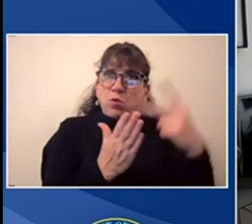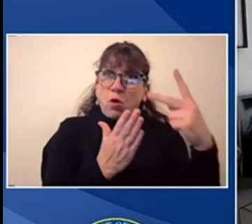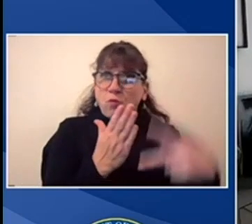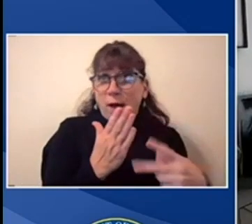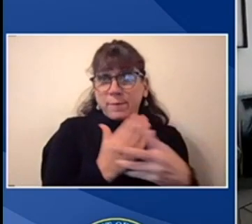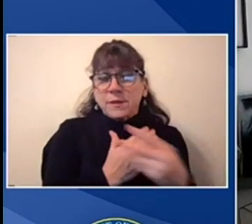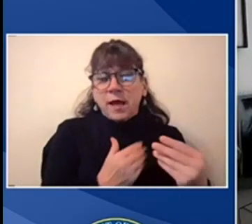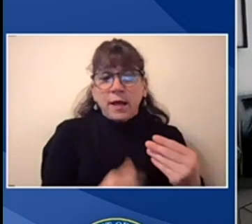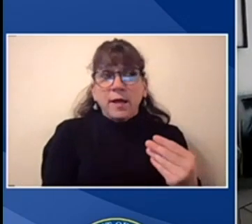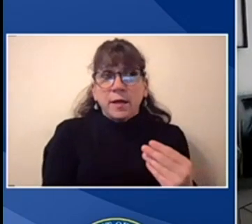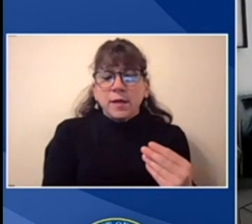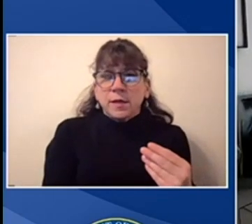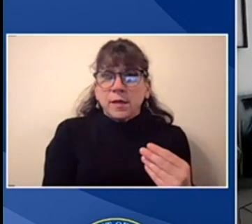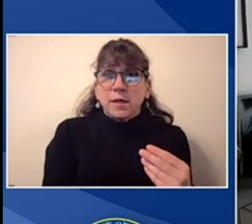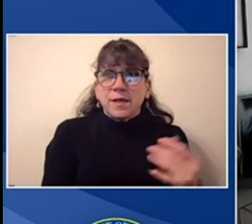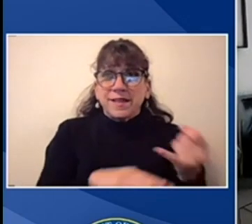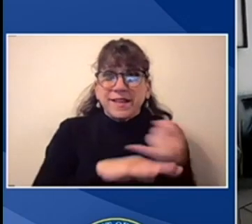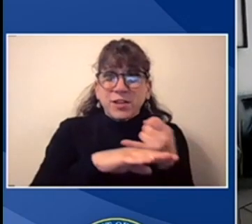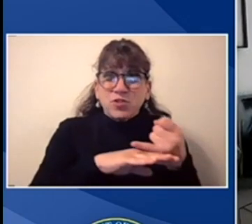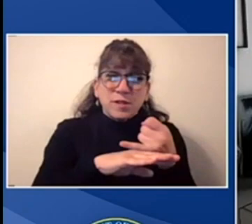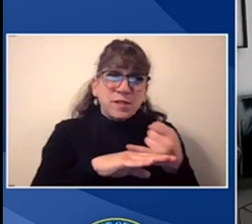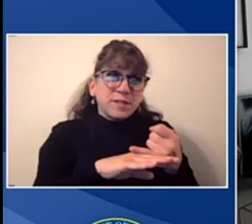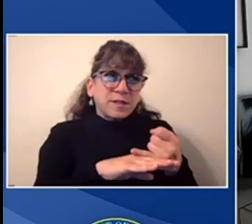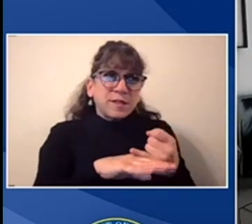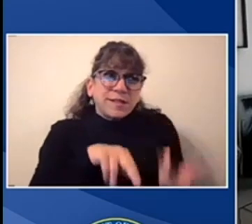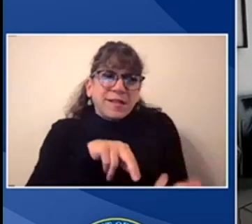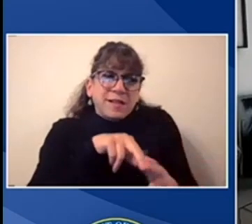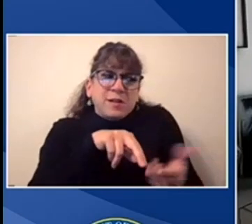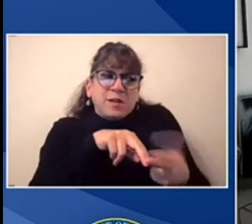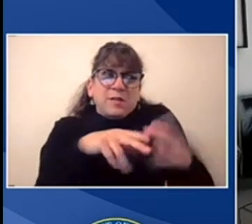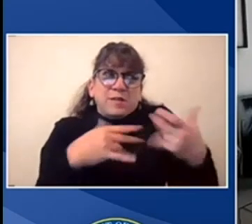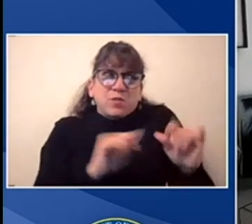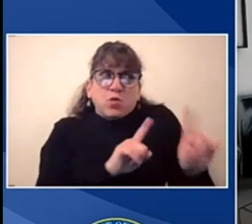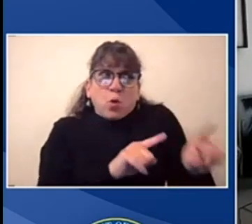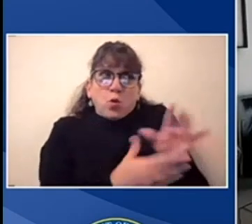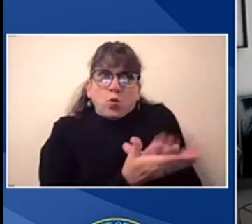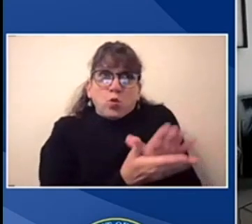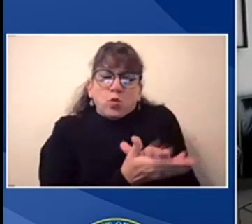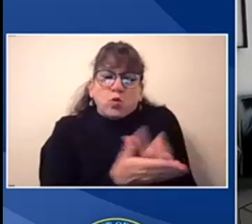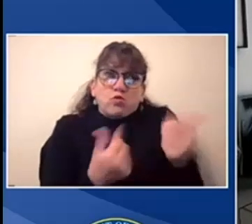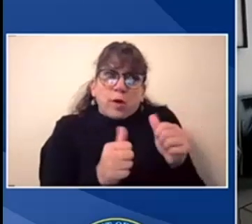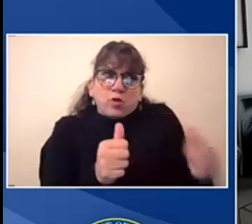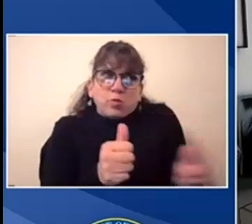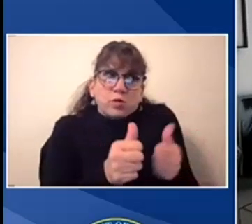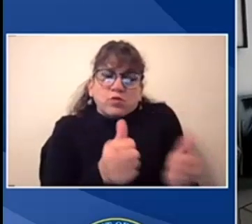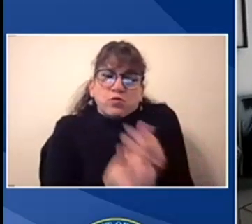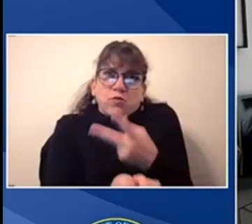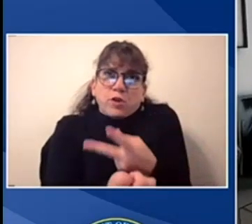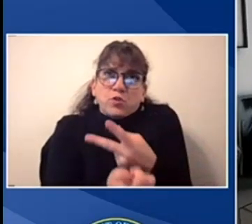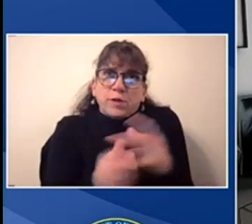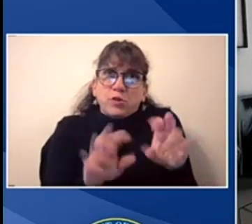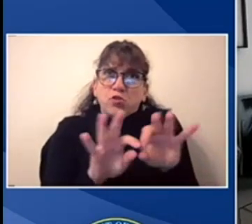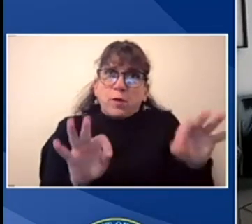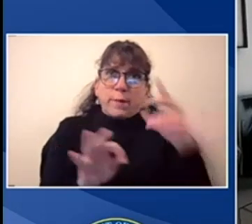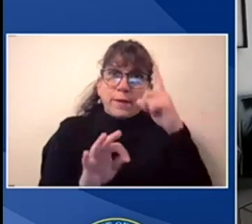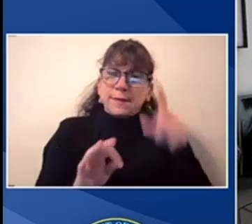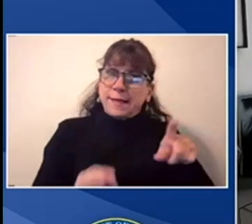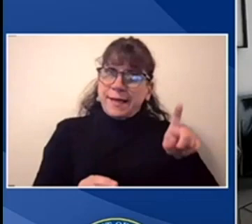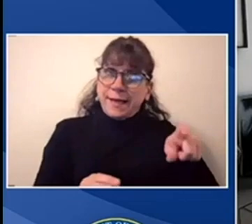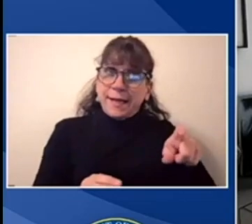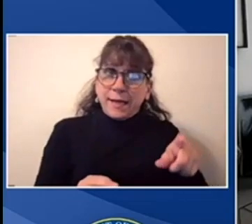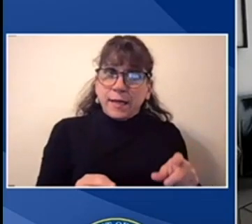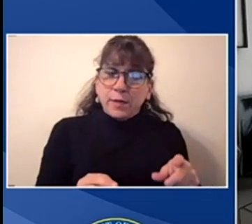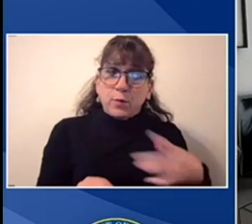the interest capitalizing while they're still in school trying to pursue their graduate degree because they need, they would like